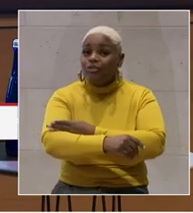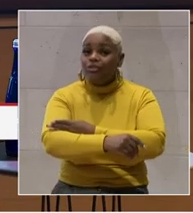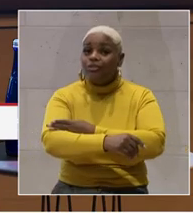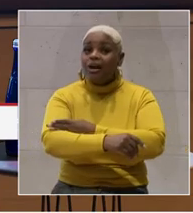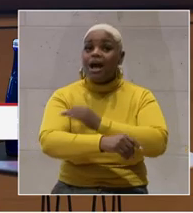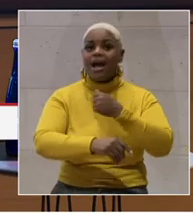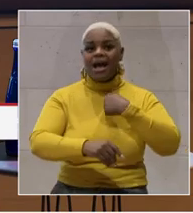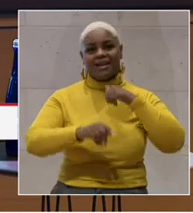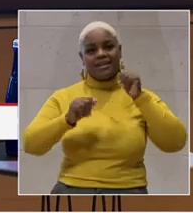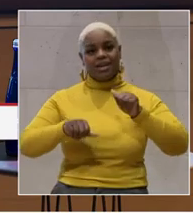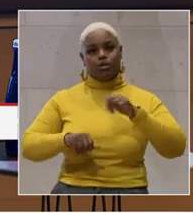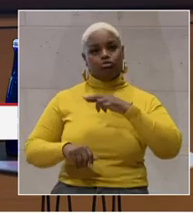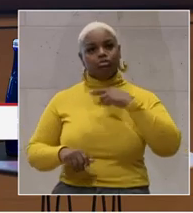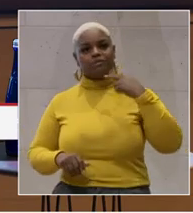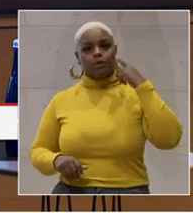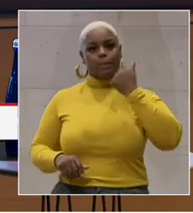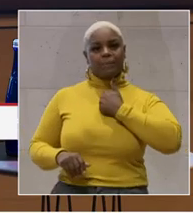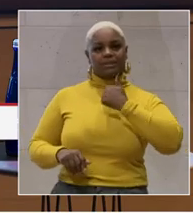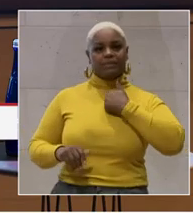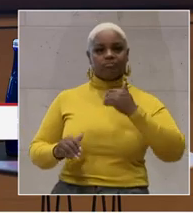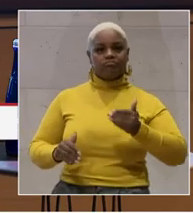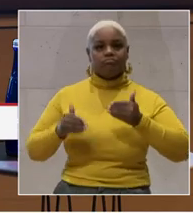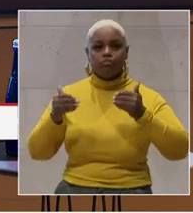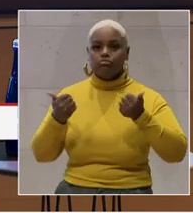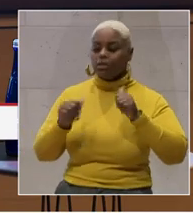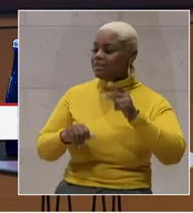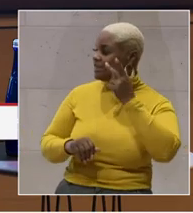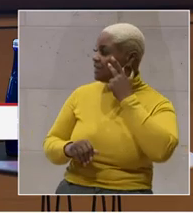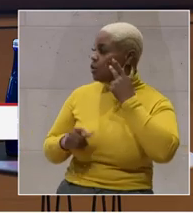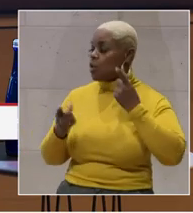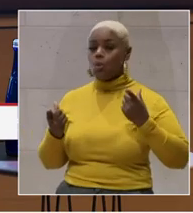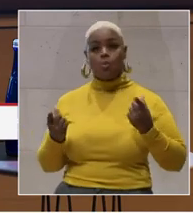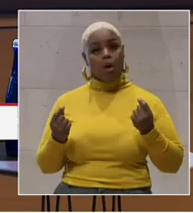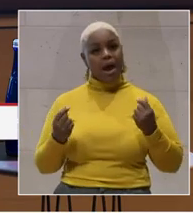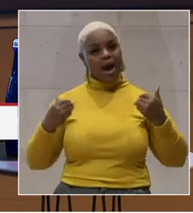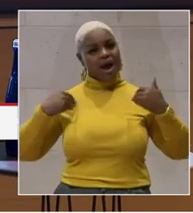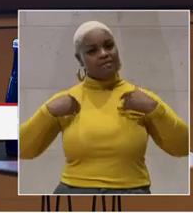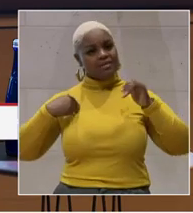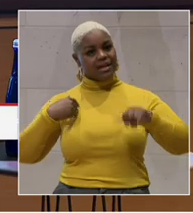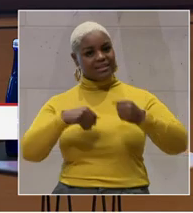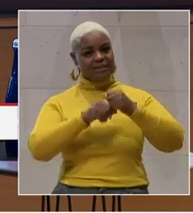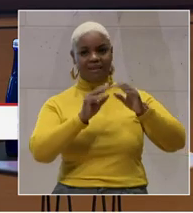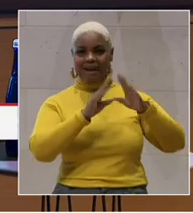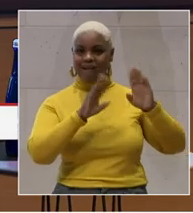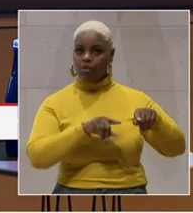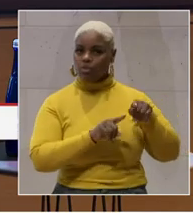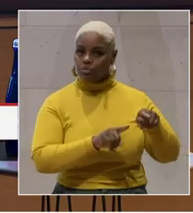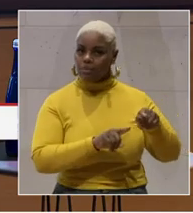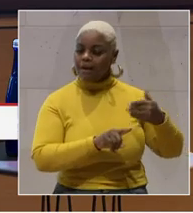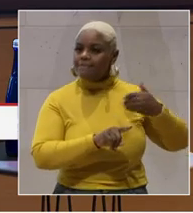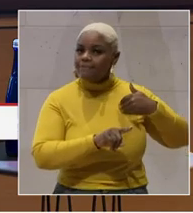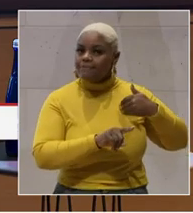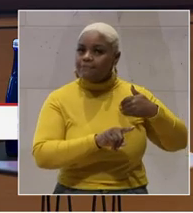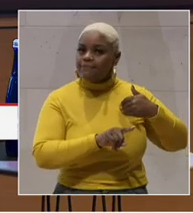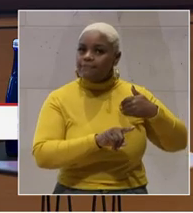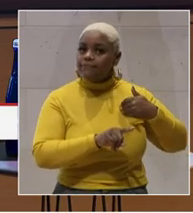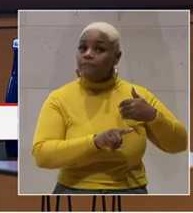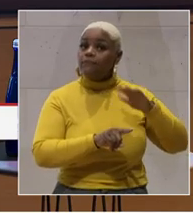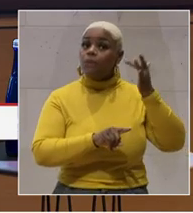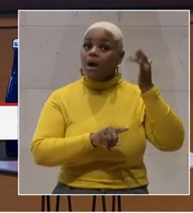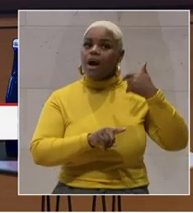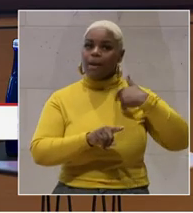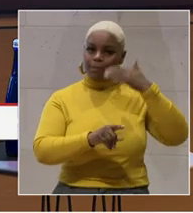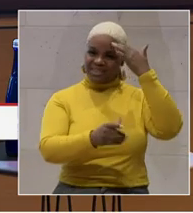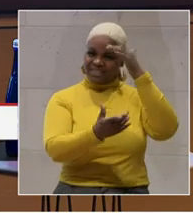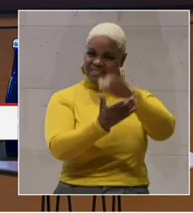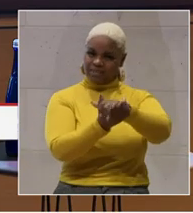on myself. And it was because I believed in the dream of home ownership, and I was able to